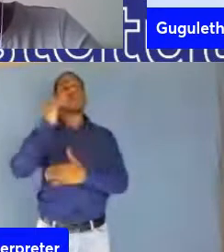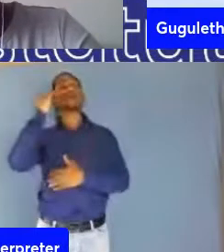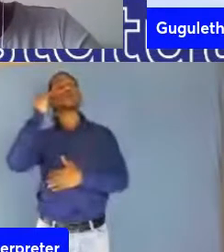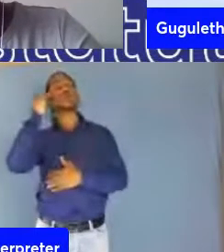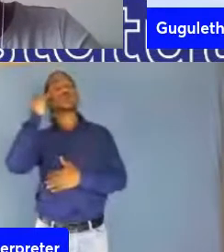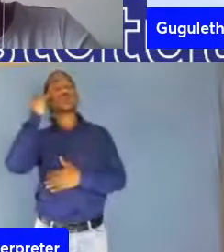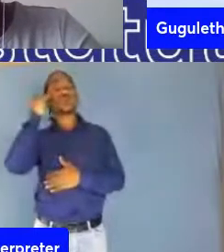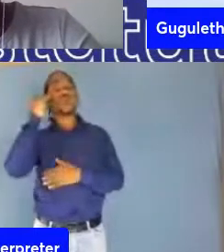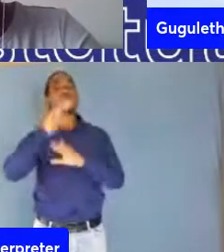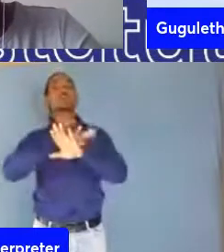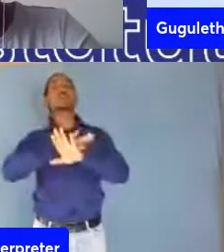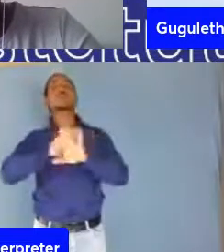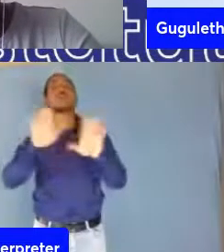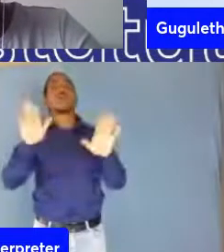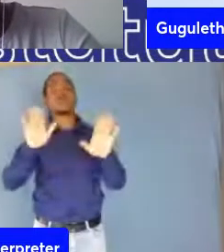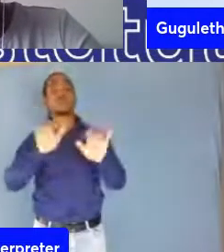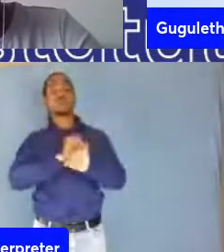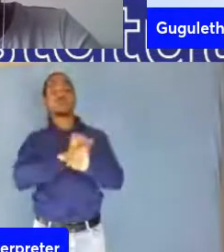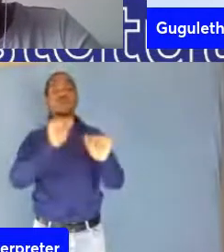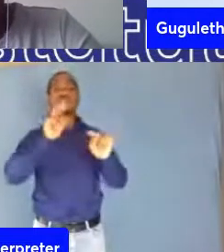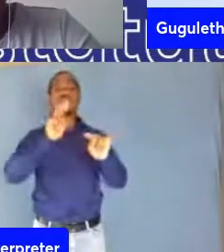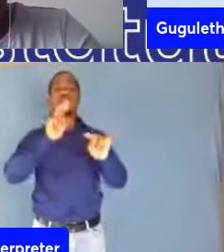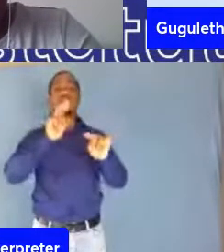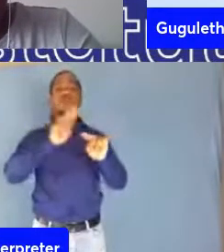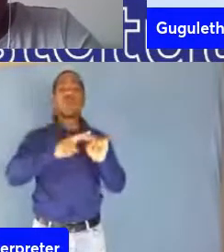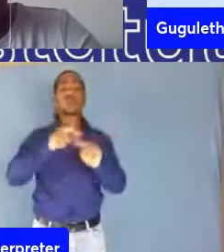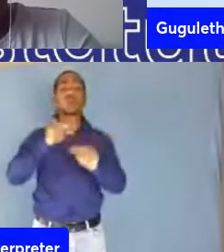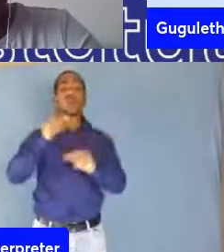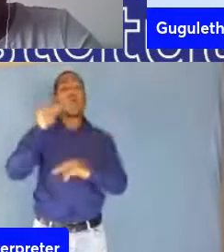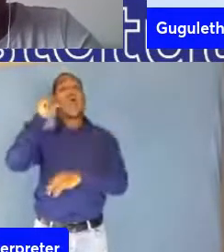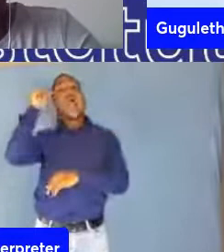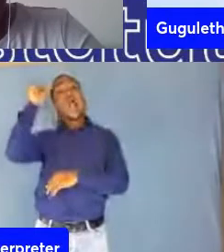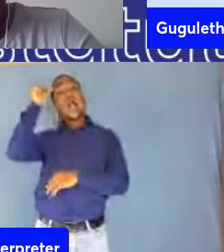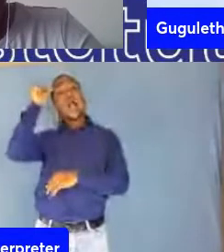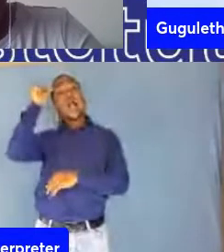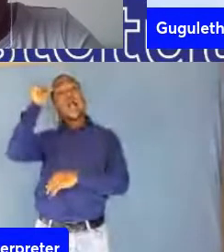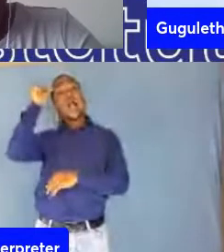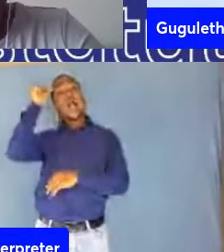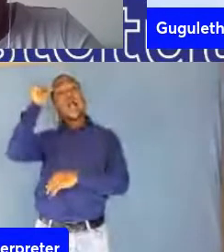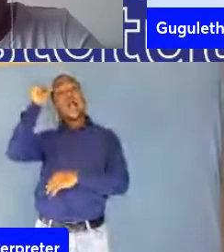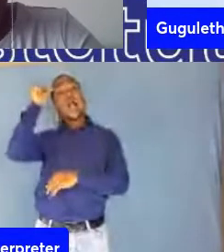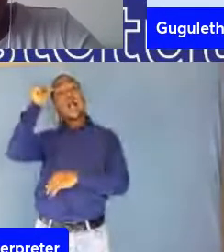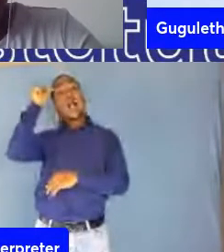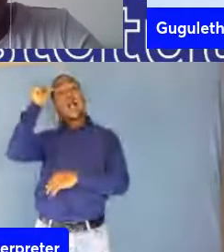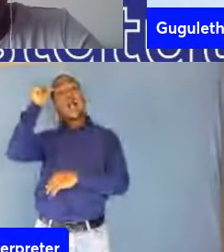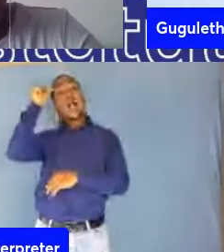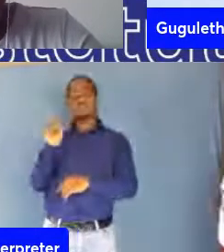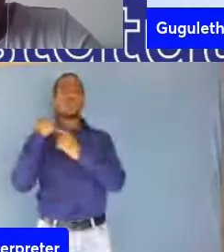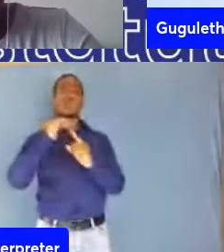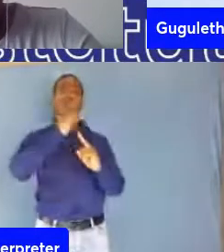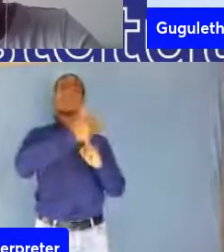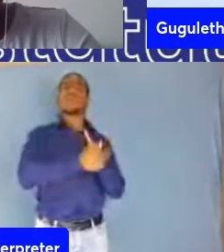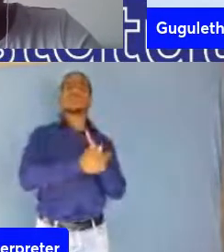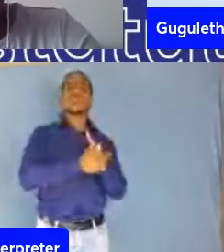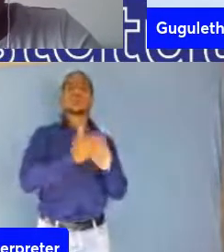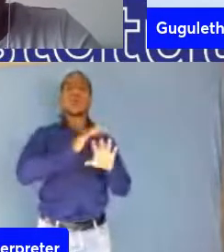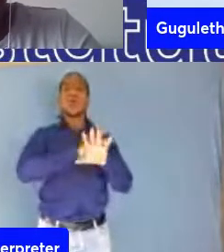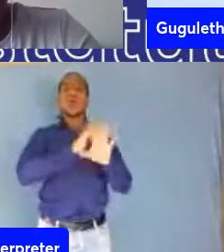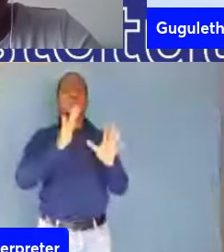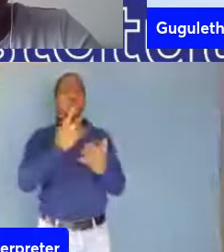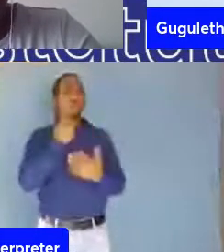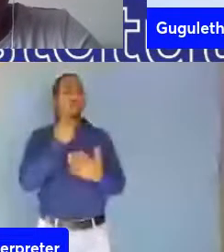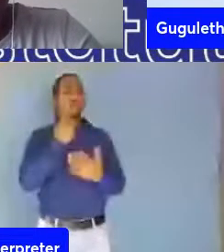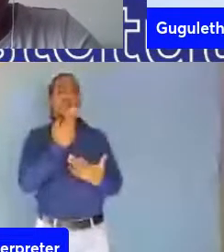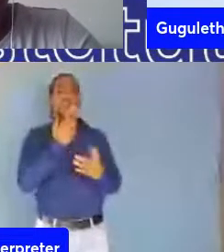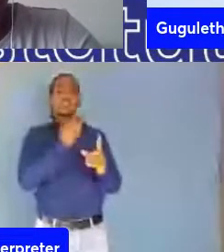protected them, who should not have taken advantage of them. So if all else fails, that's what we need to achieve as